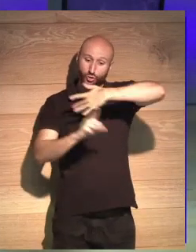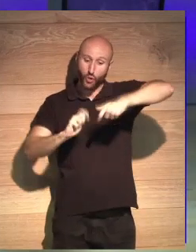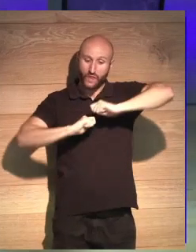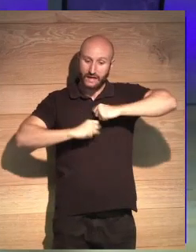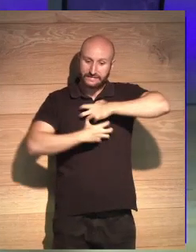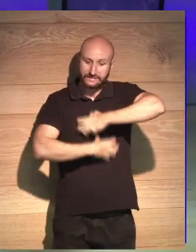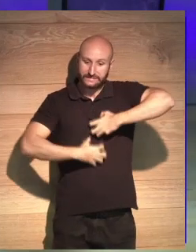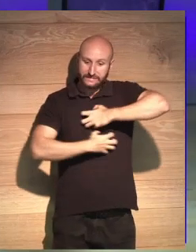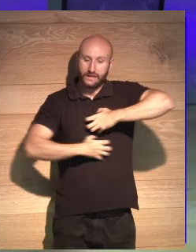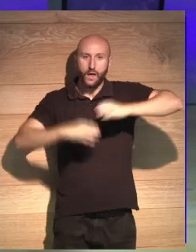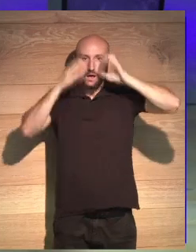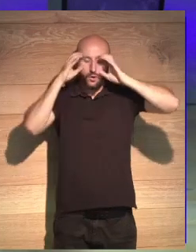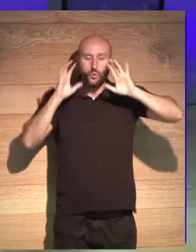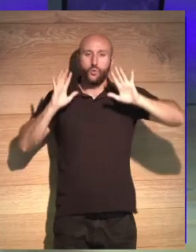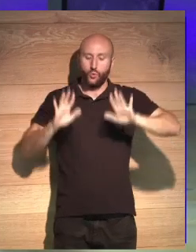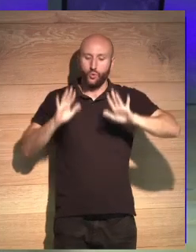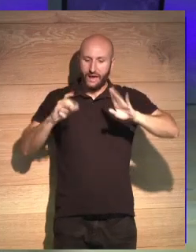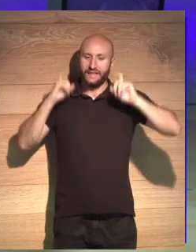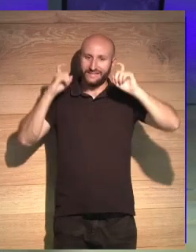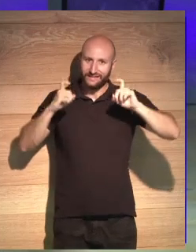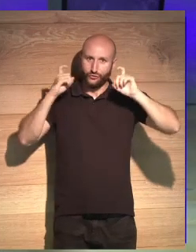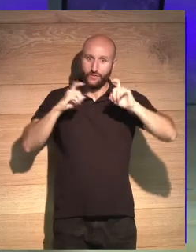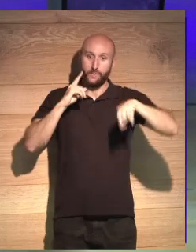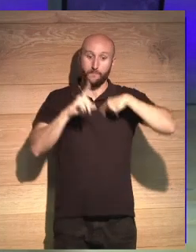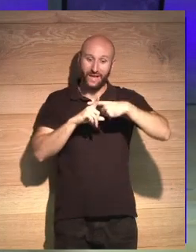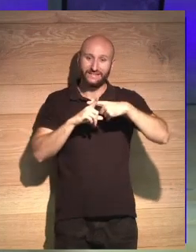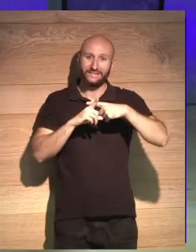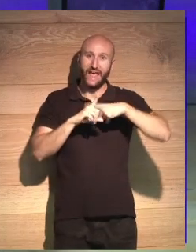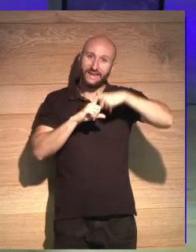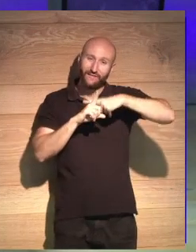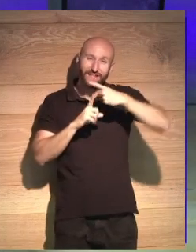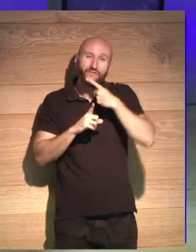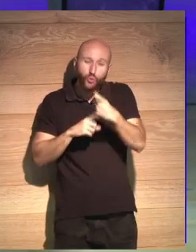generates anxiety for you, and you have the ability to